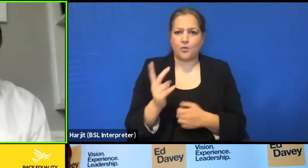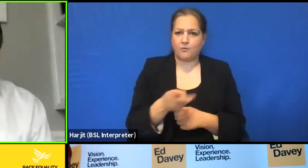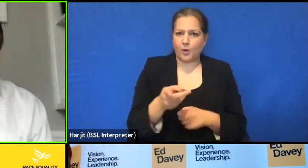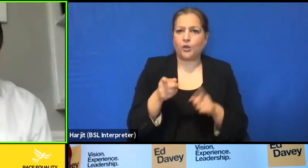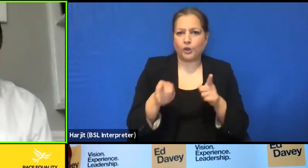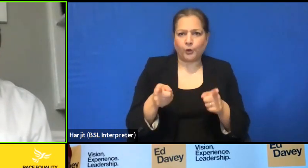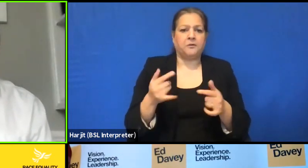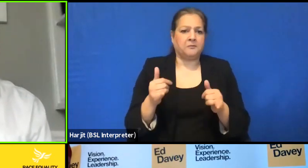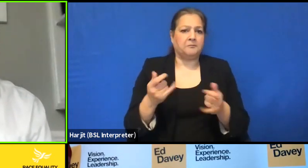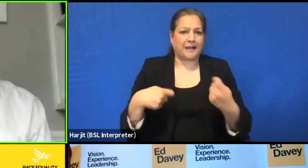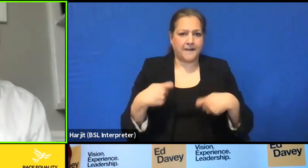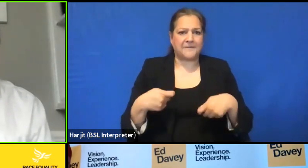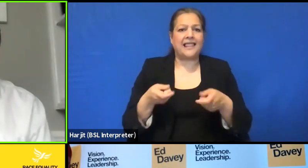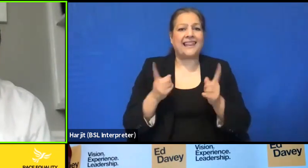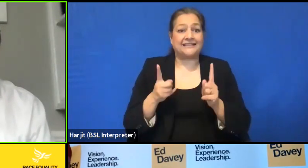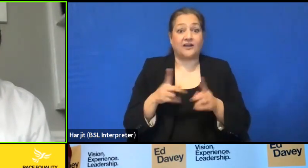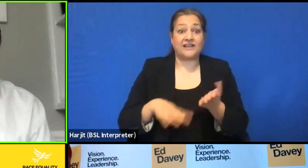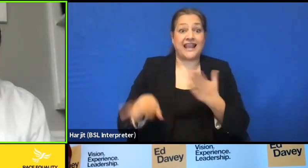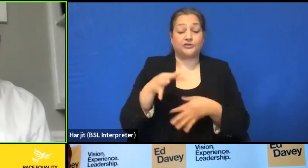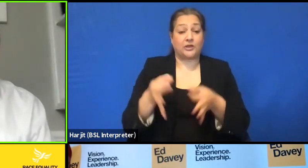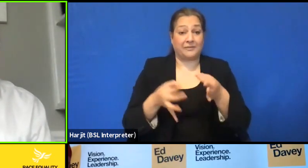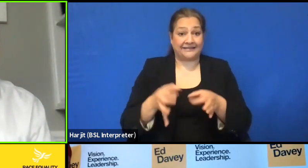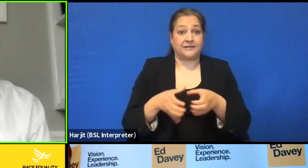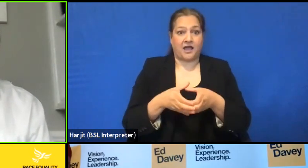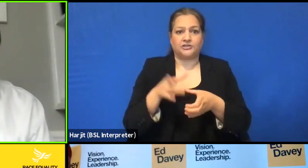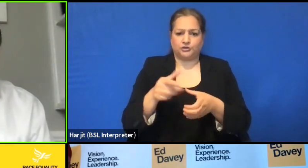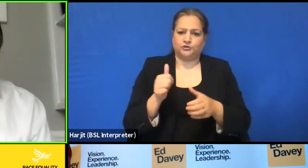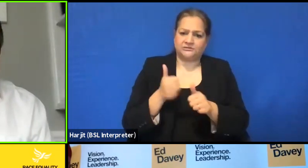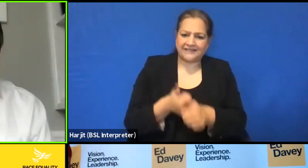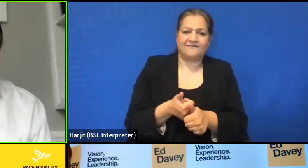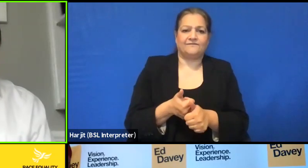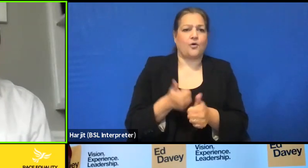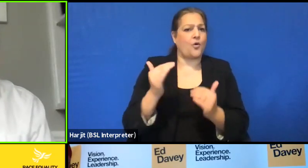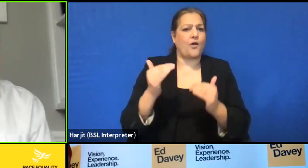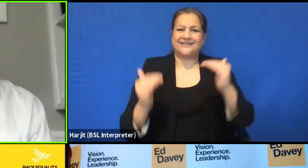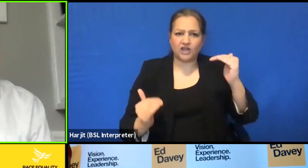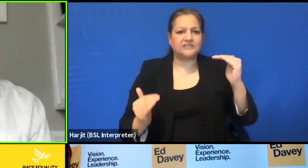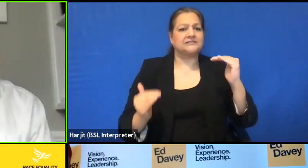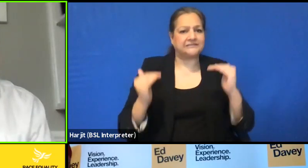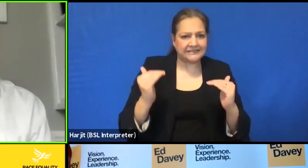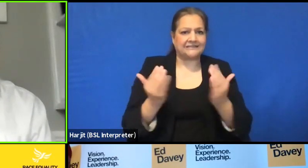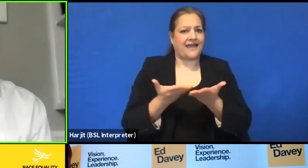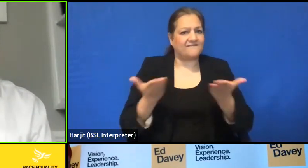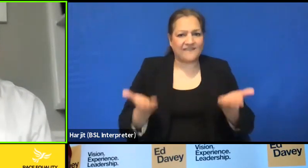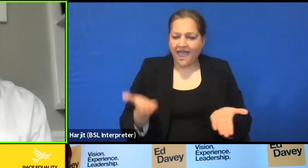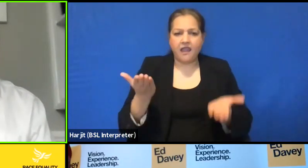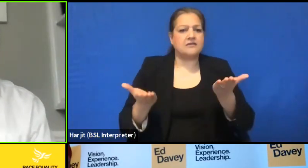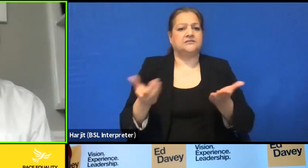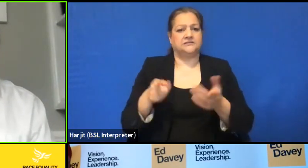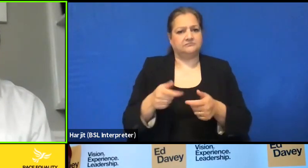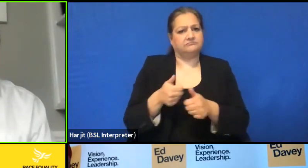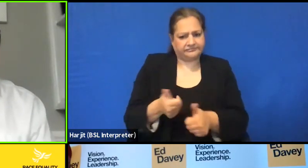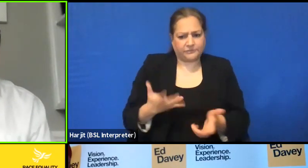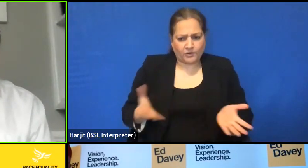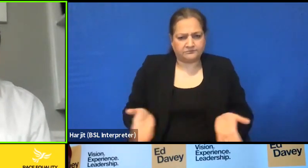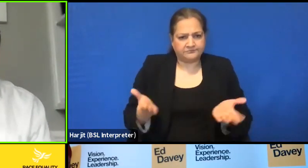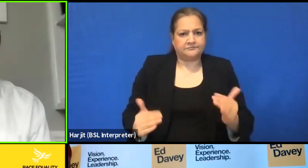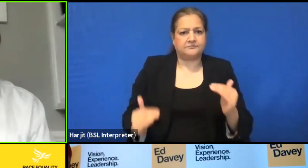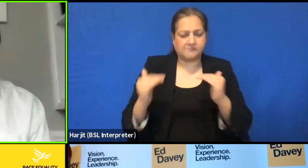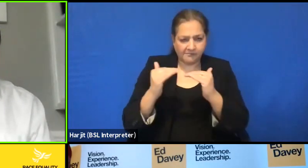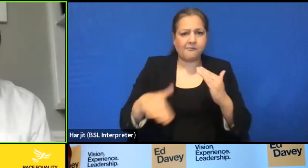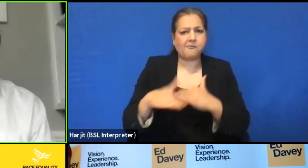of a national political party that stands against injustice and inequalities and unfairness, how would you now go about influencing the direction